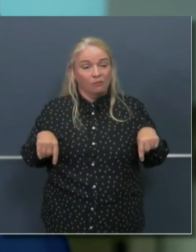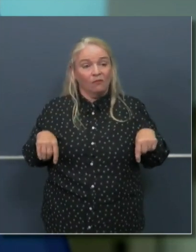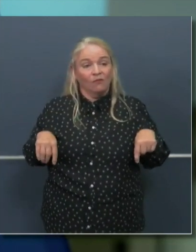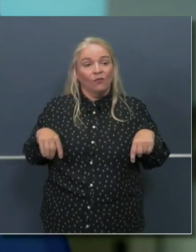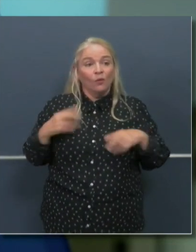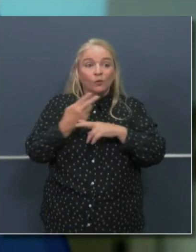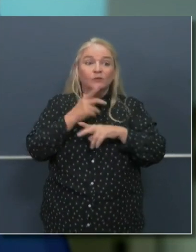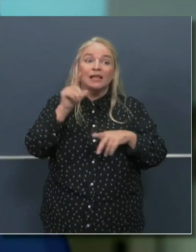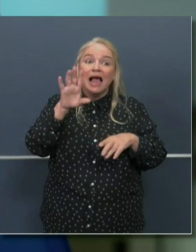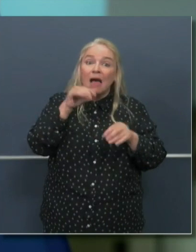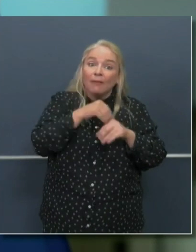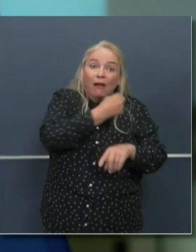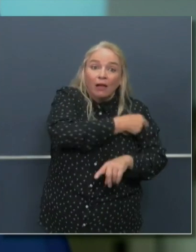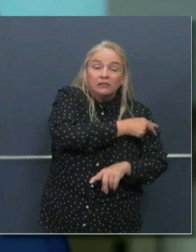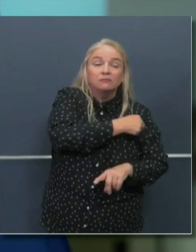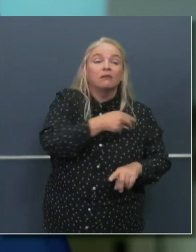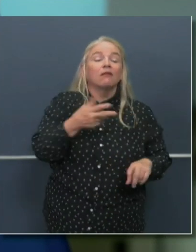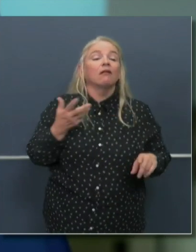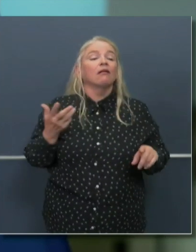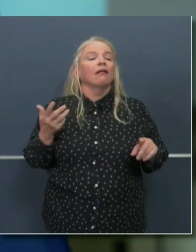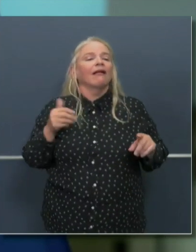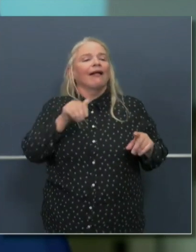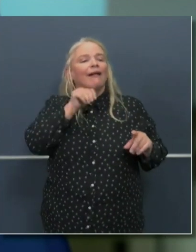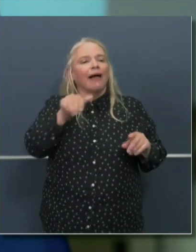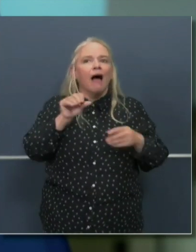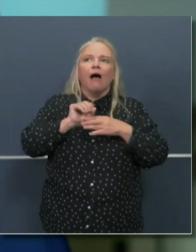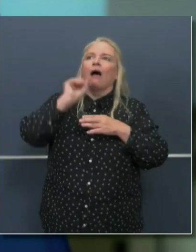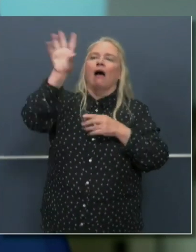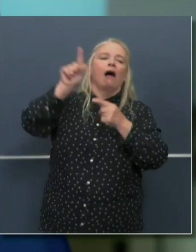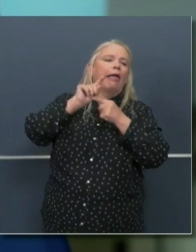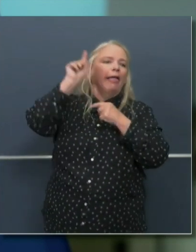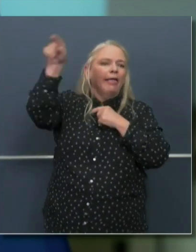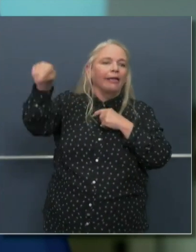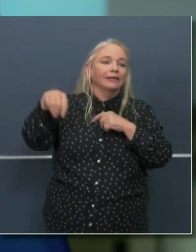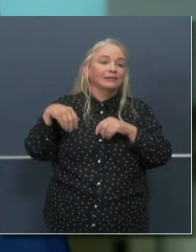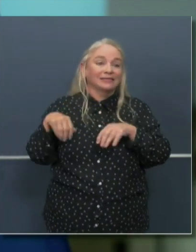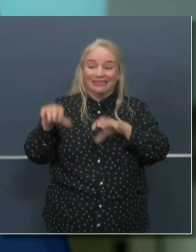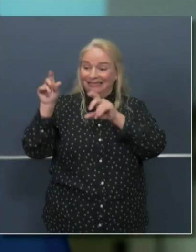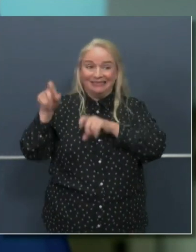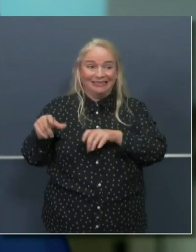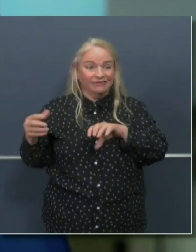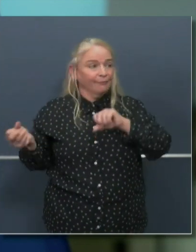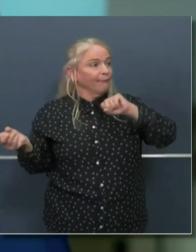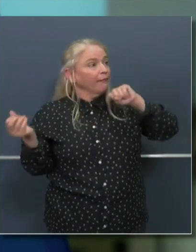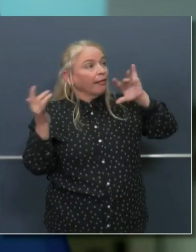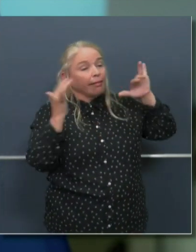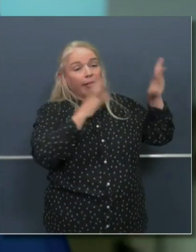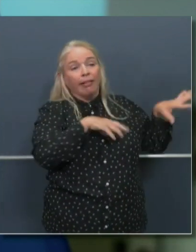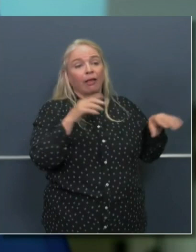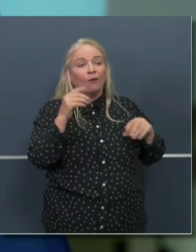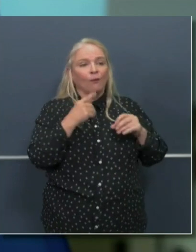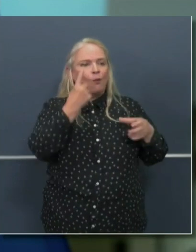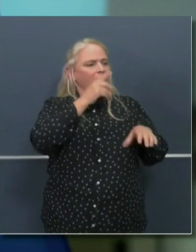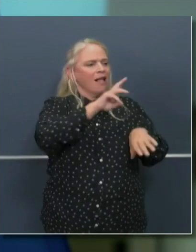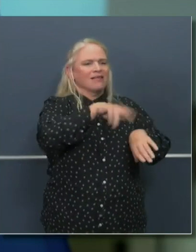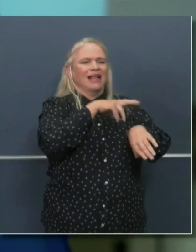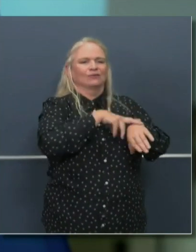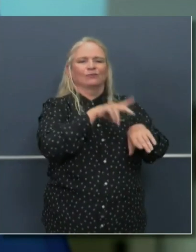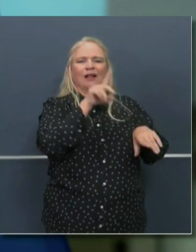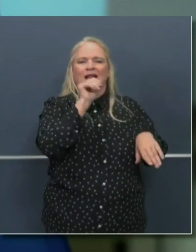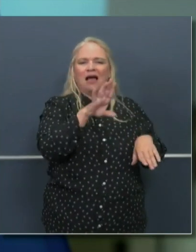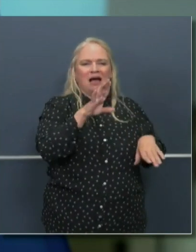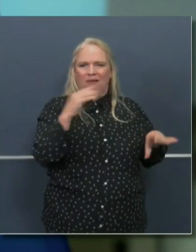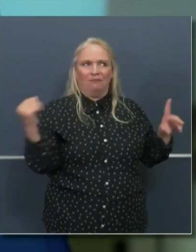and not just doing these national labs where you're seeing a lot of the delays occurring. We're also, and it goes to the